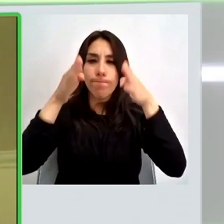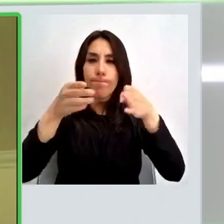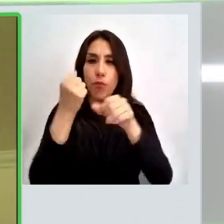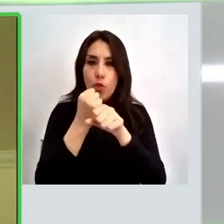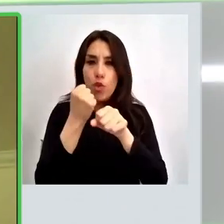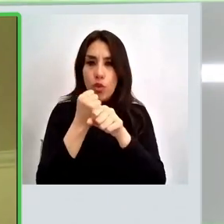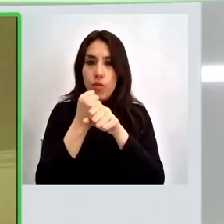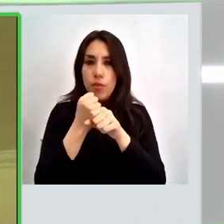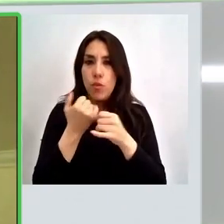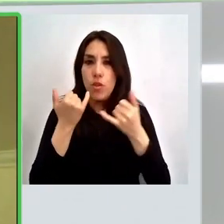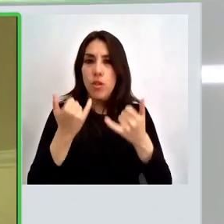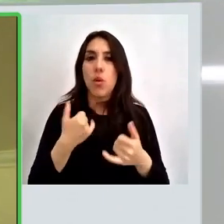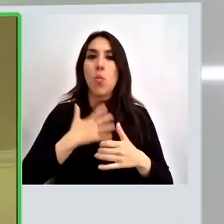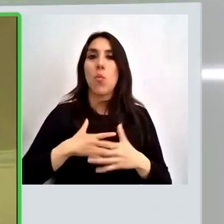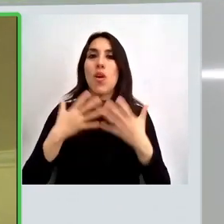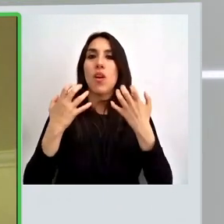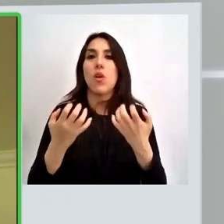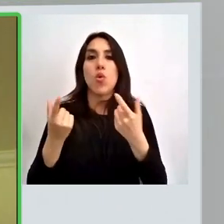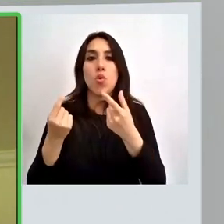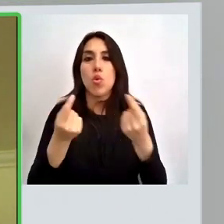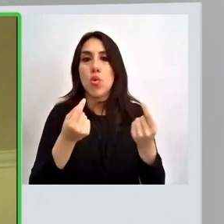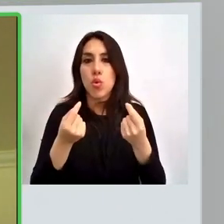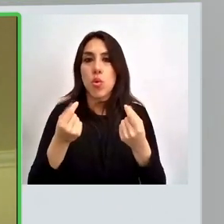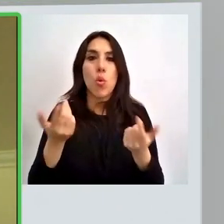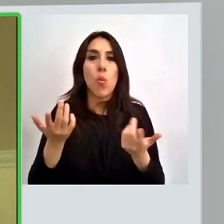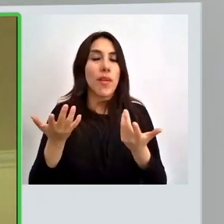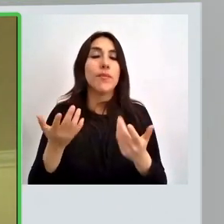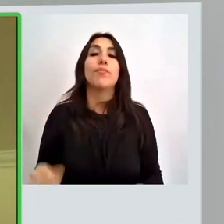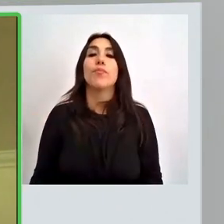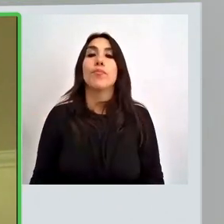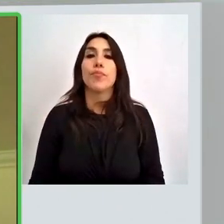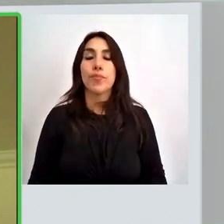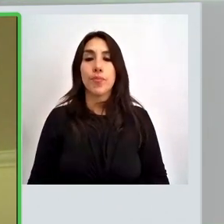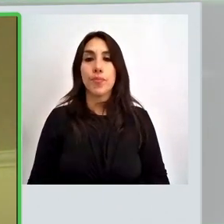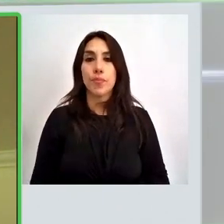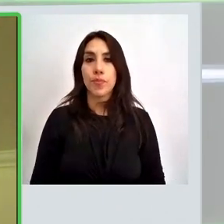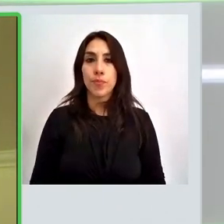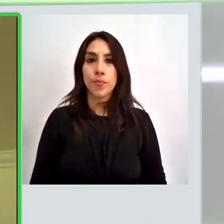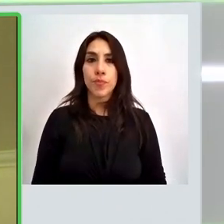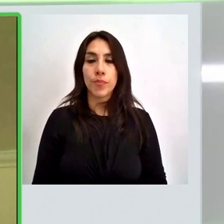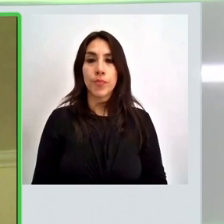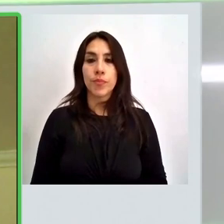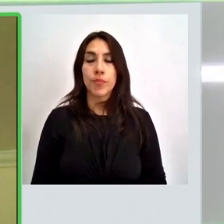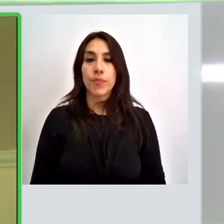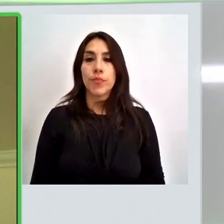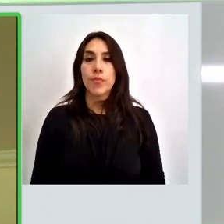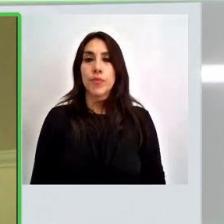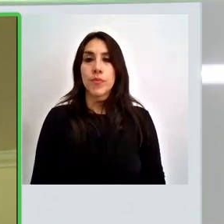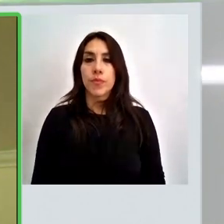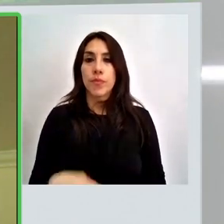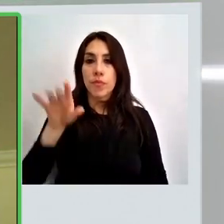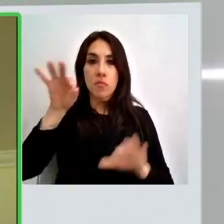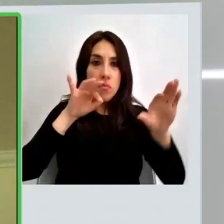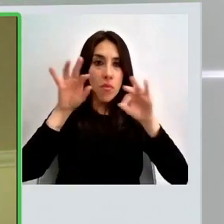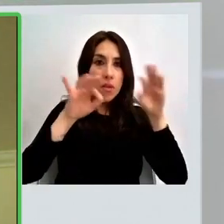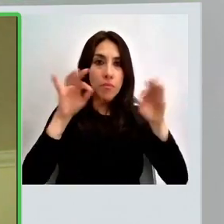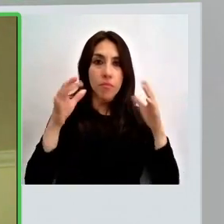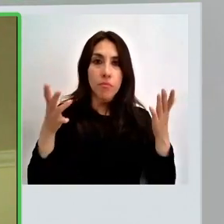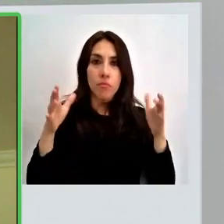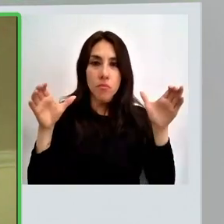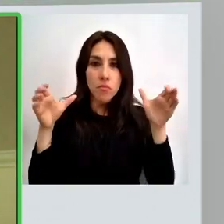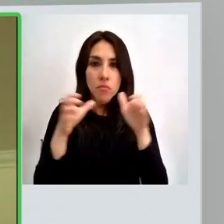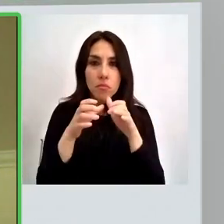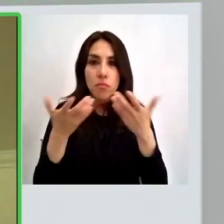key champions and implementers from around the world to find innovative solutions and share back best